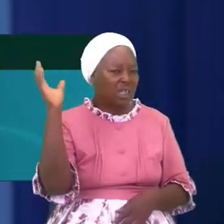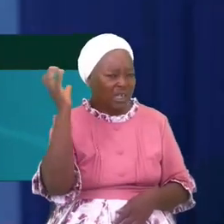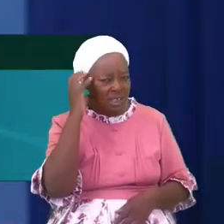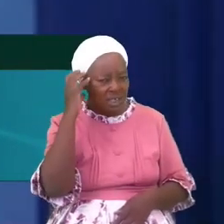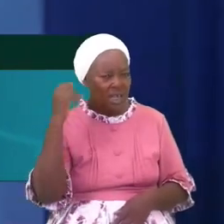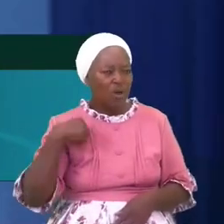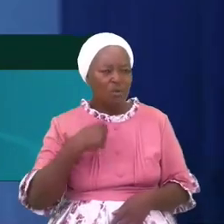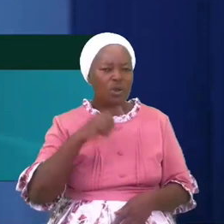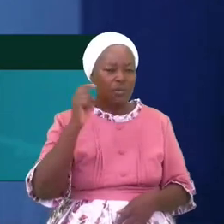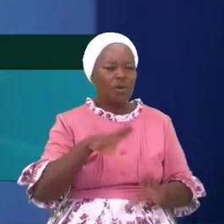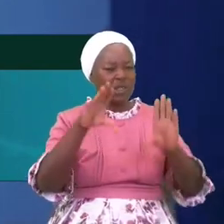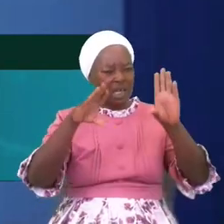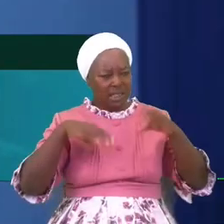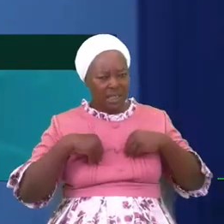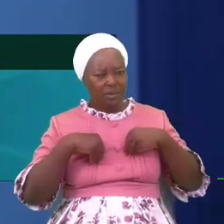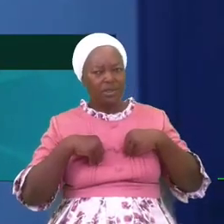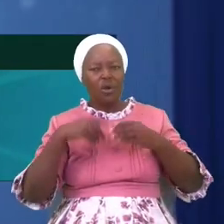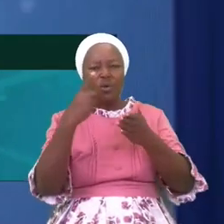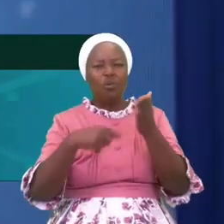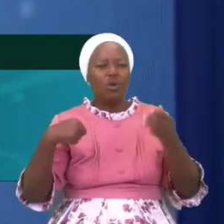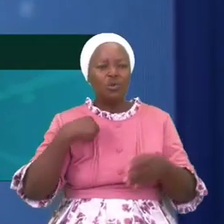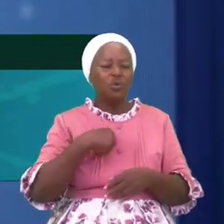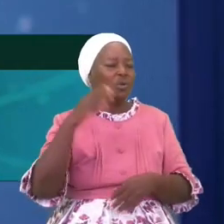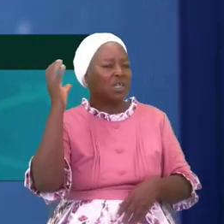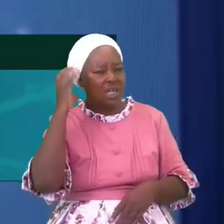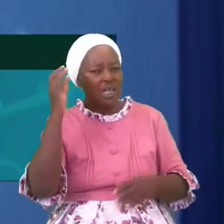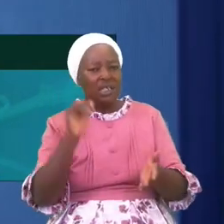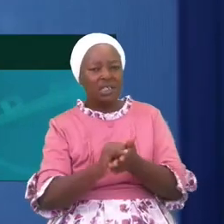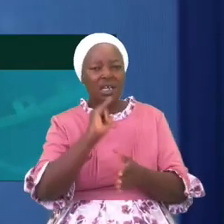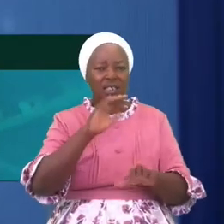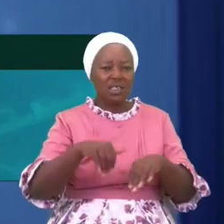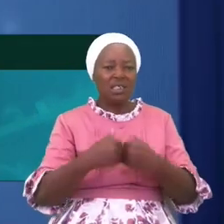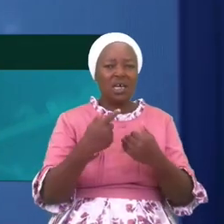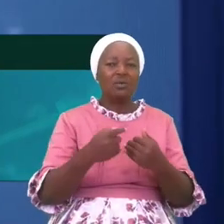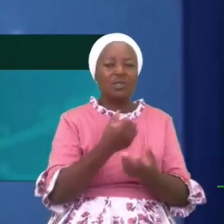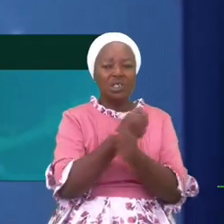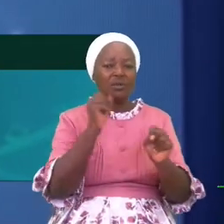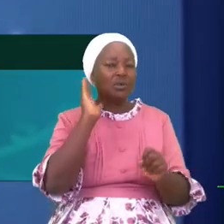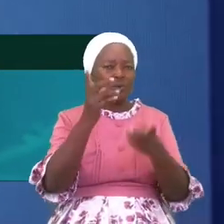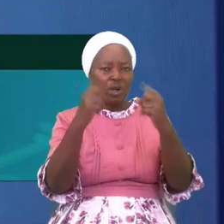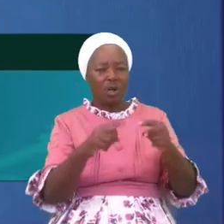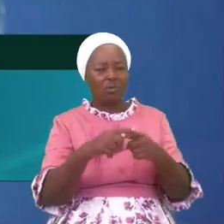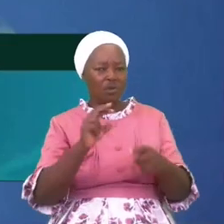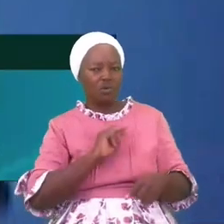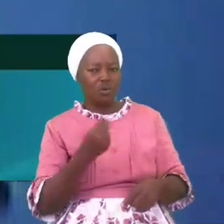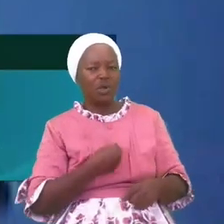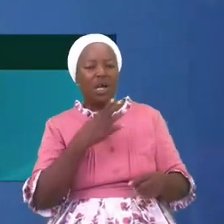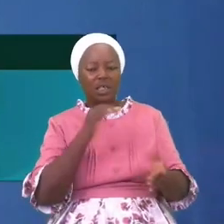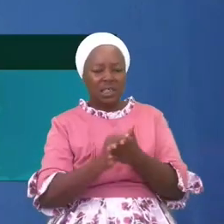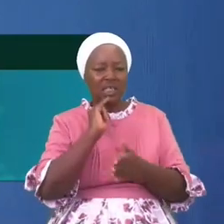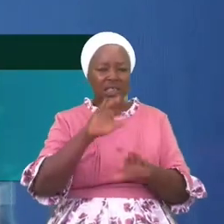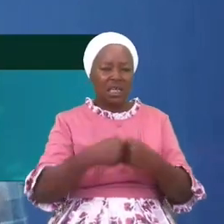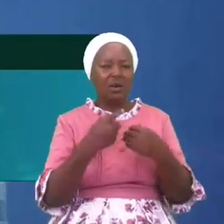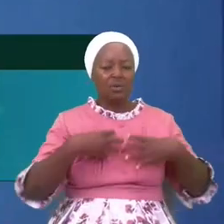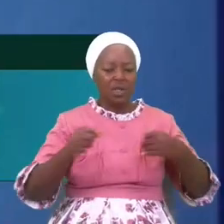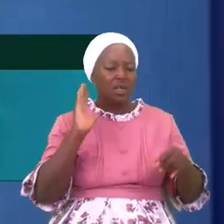That's how redemption will come to us. That's how healing will come to us. And that's how the new life will